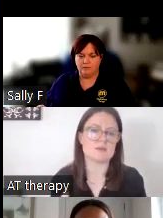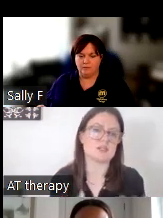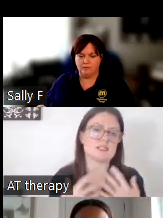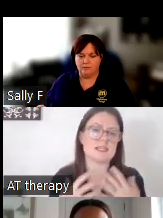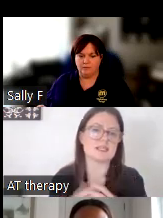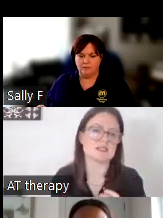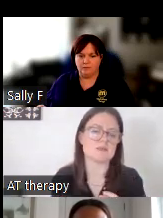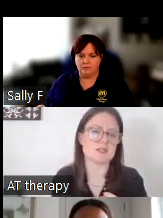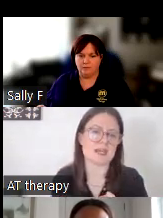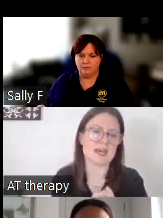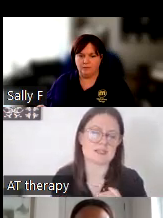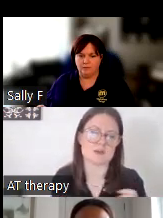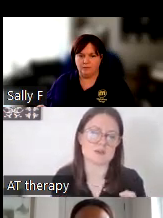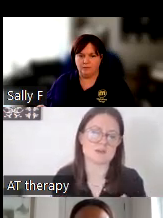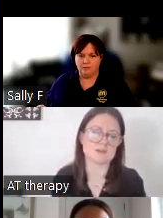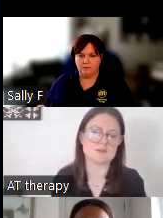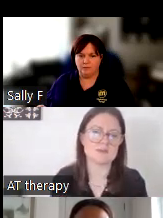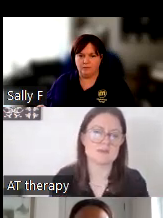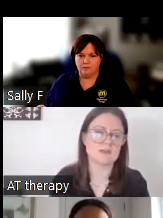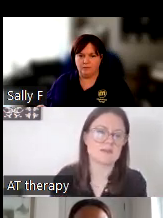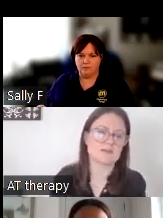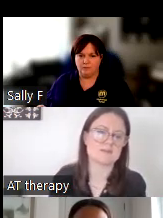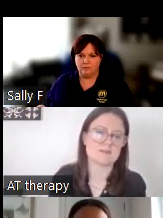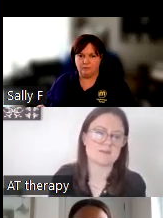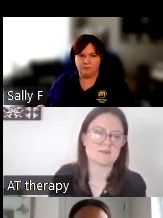many opportunities to communicate as possible.